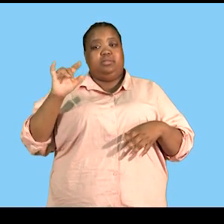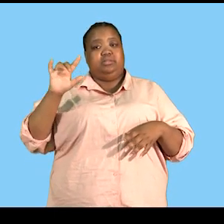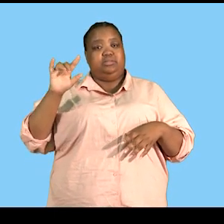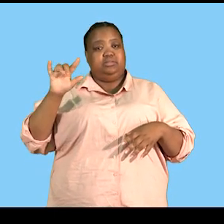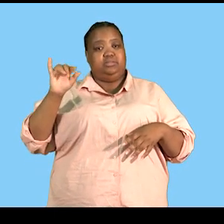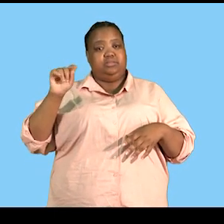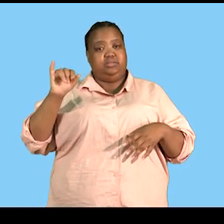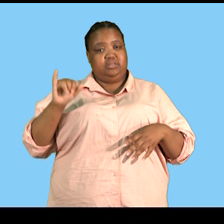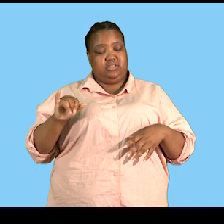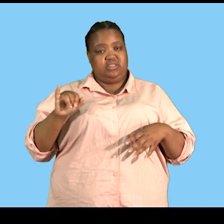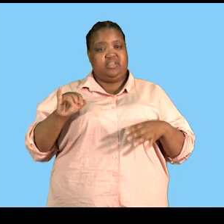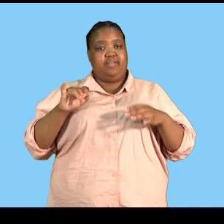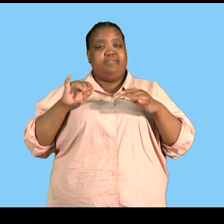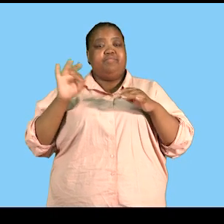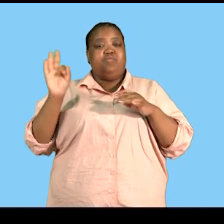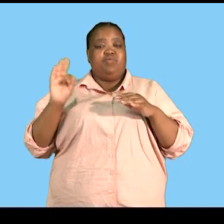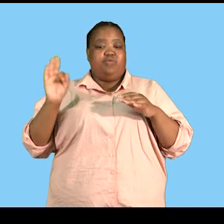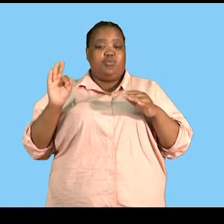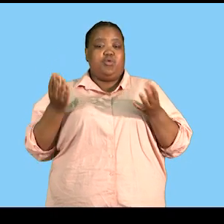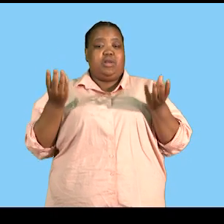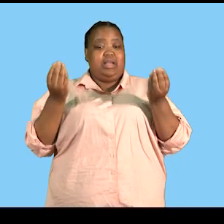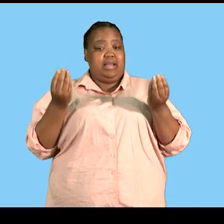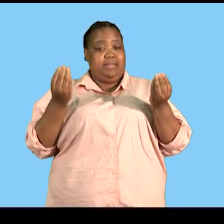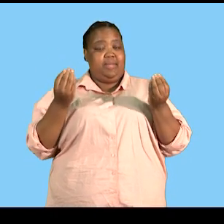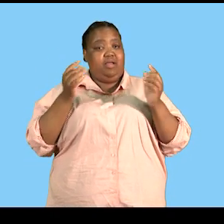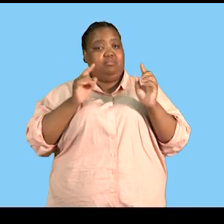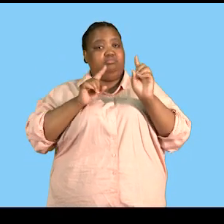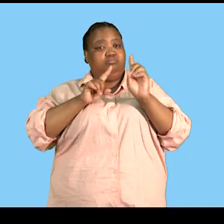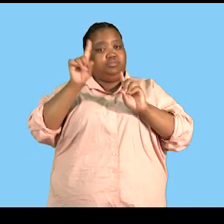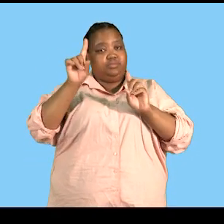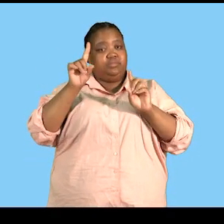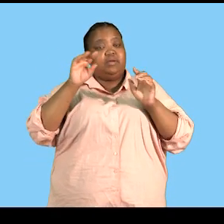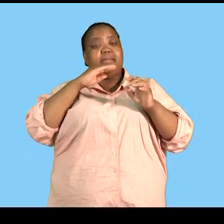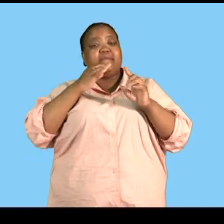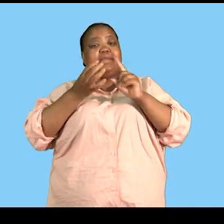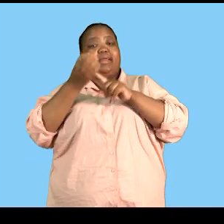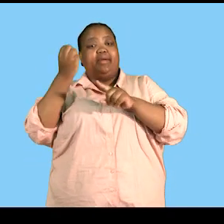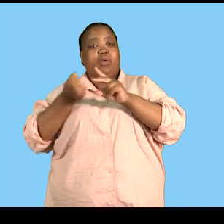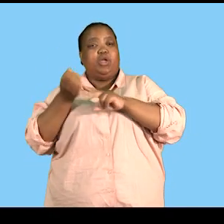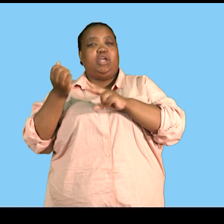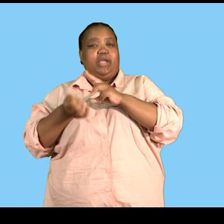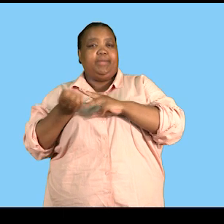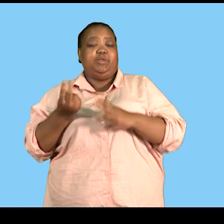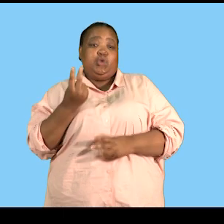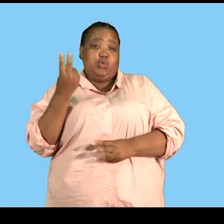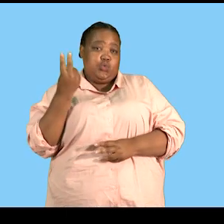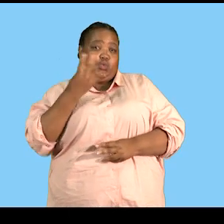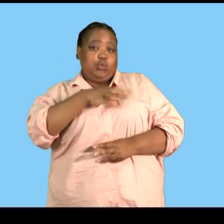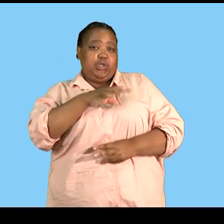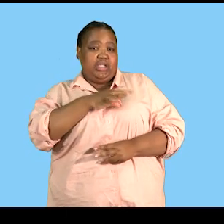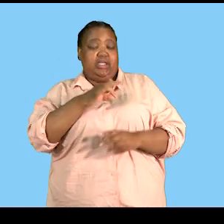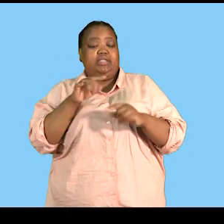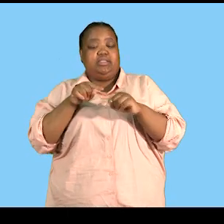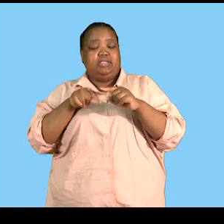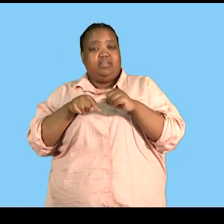probability, it's going to be the number of successful, meaning the outcomes with 2